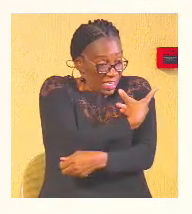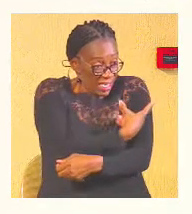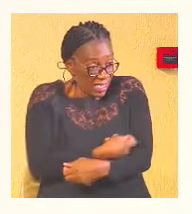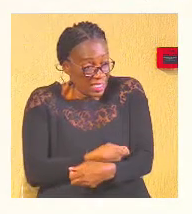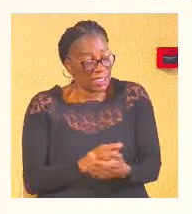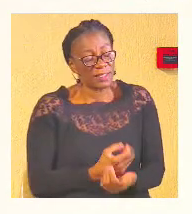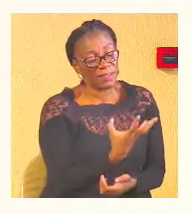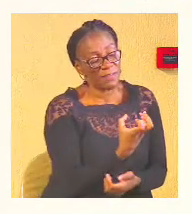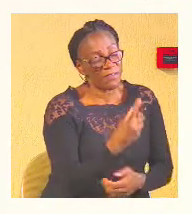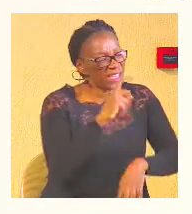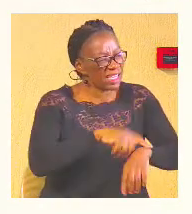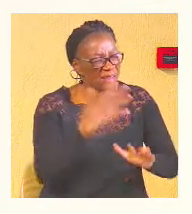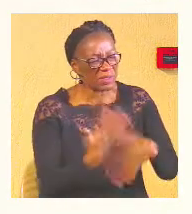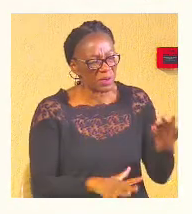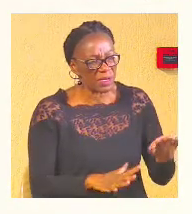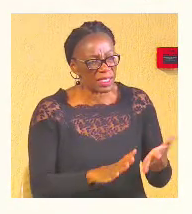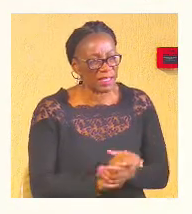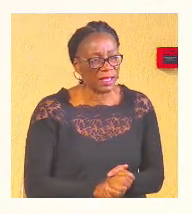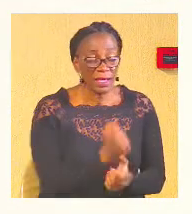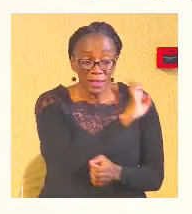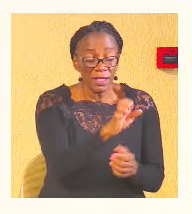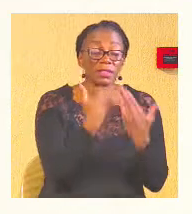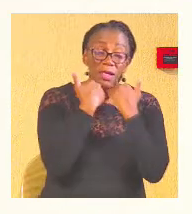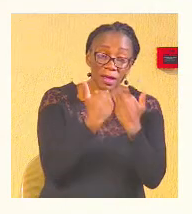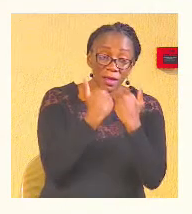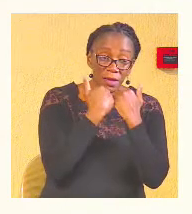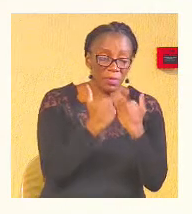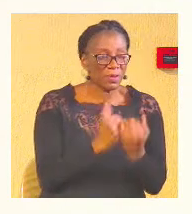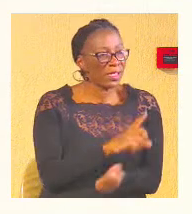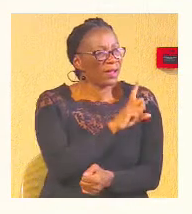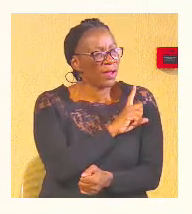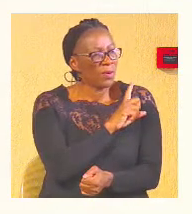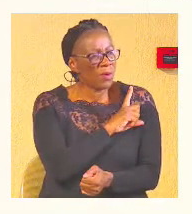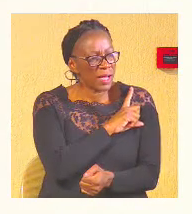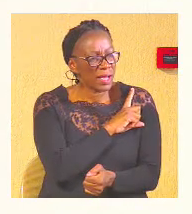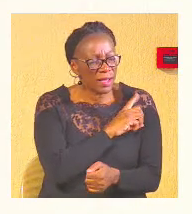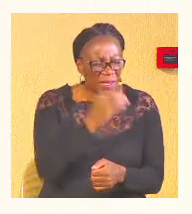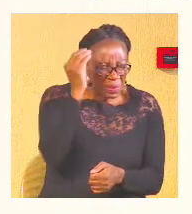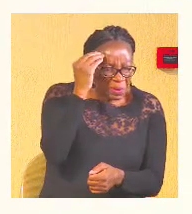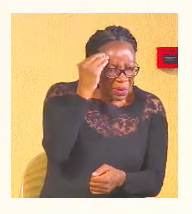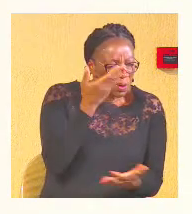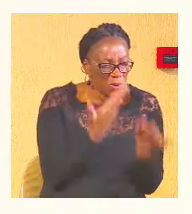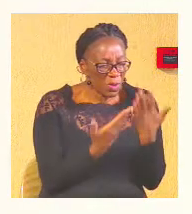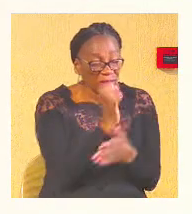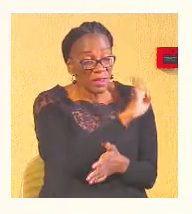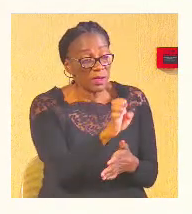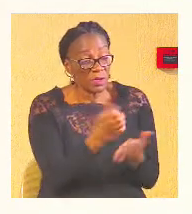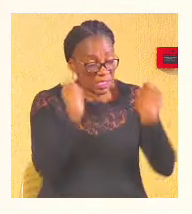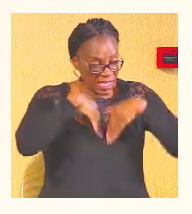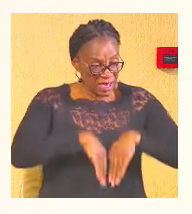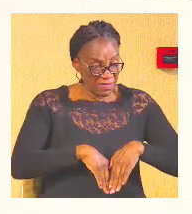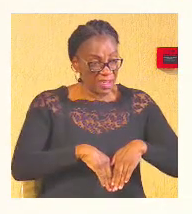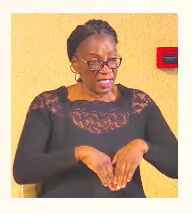times already. And the retests are necessary to determine whether those that have been infected are in fact recovering and shedding the